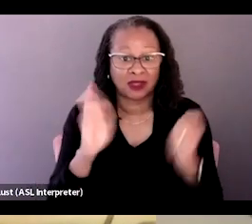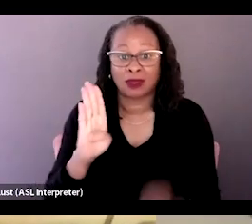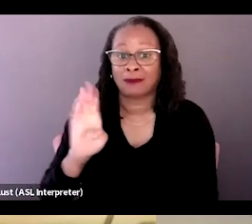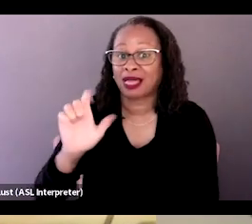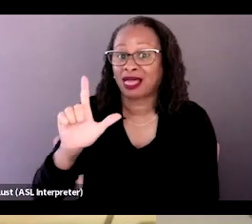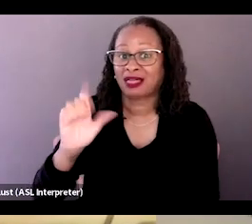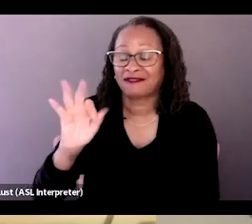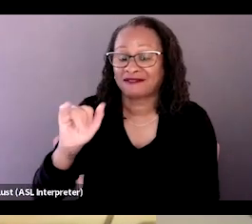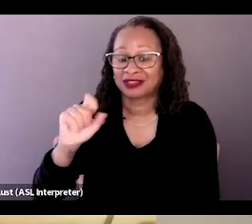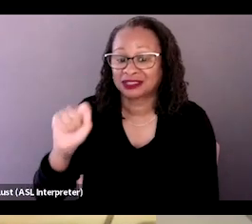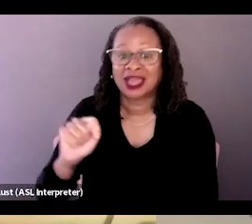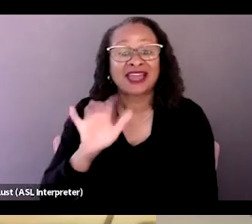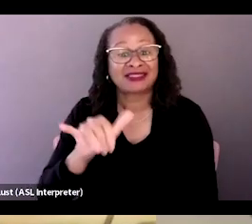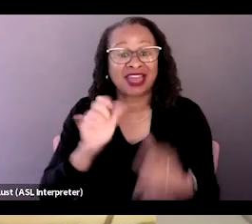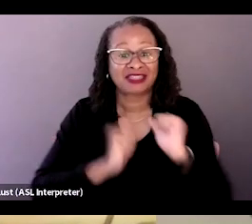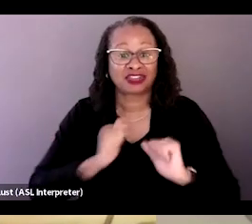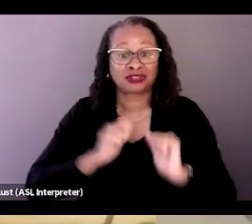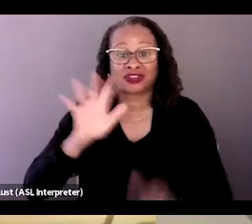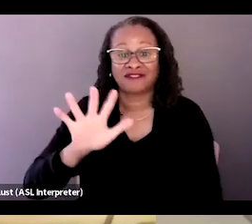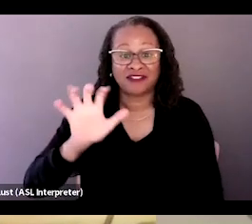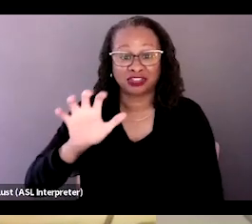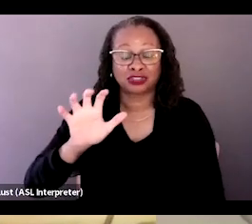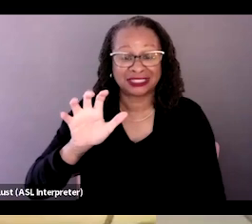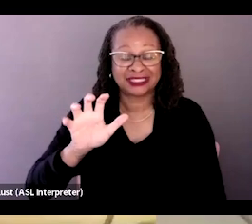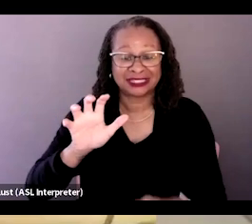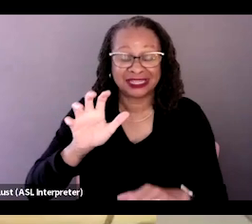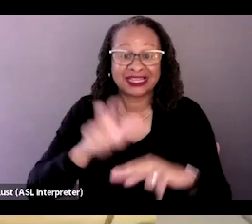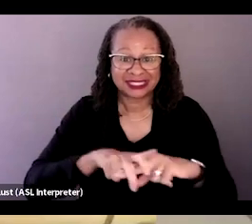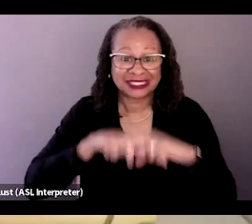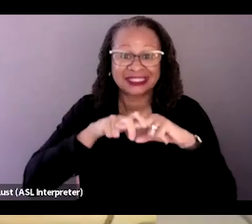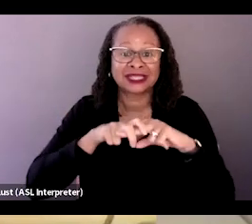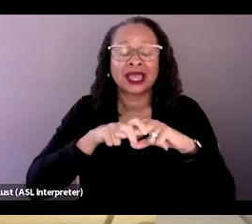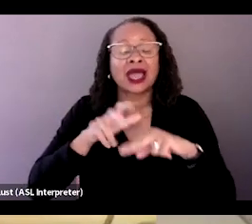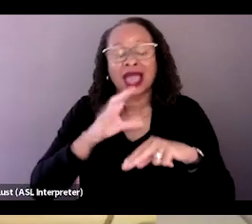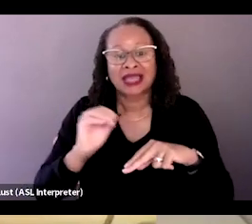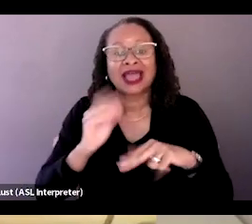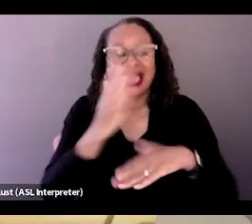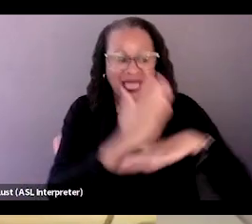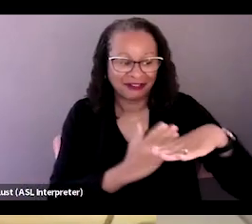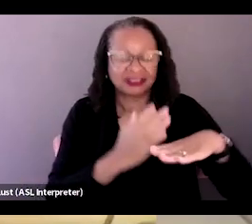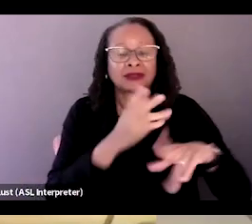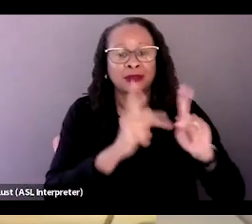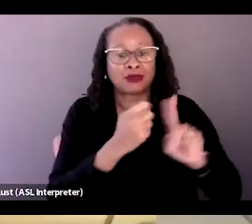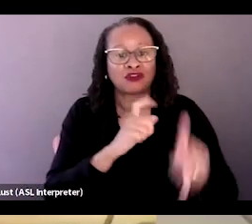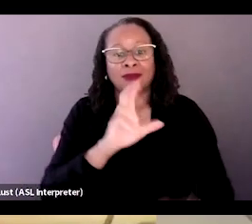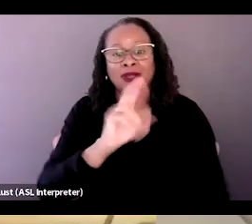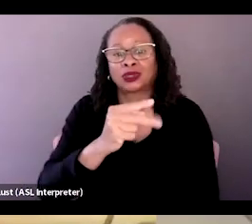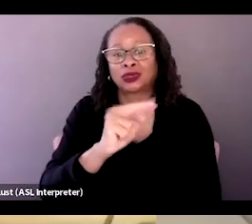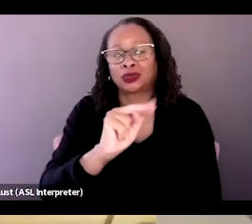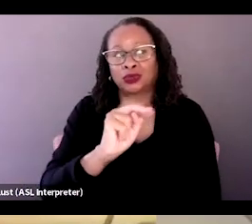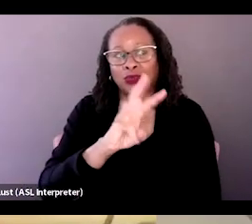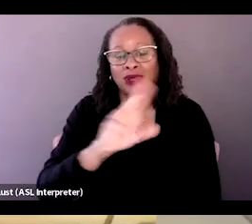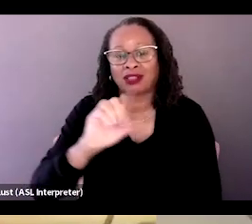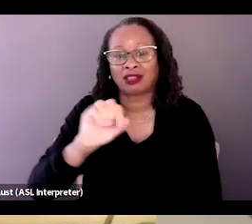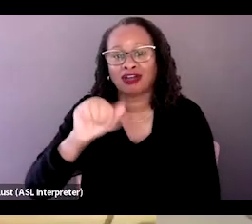500 seats, and probably half of it was the people from New Lodge. Oh, wow. And Oh my God, that was a night, you know, and